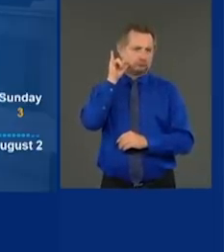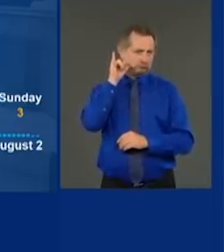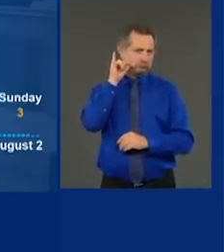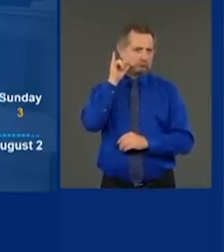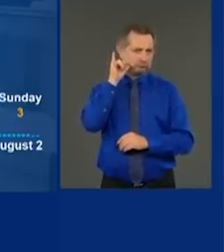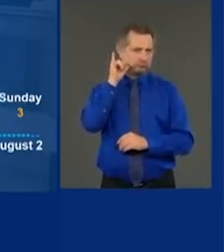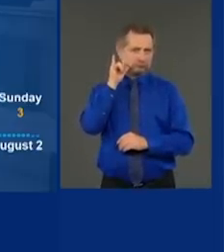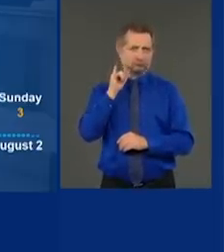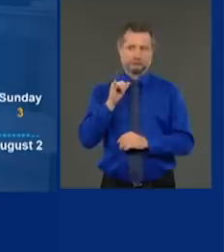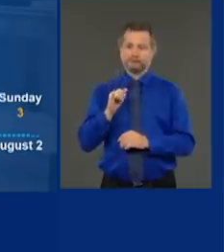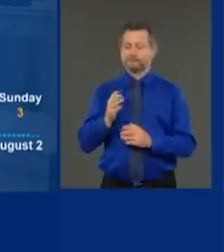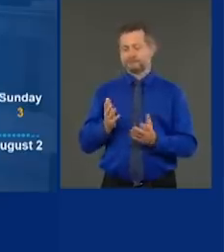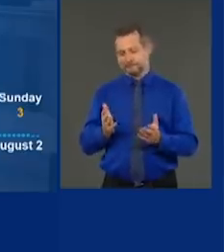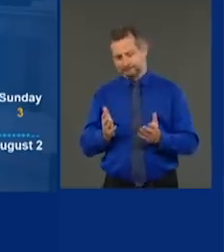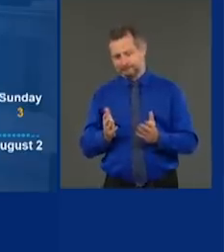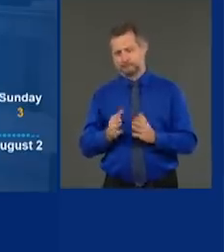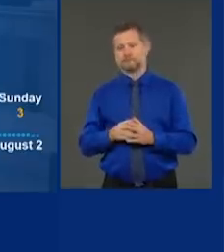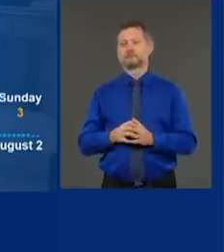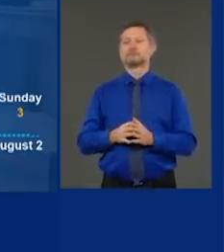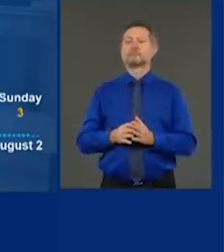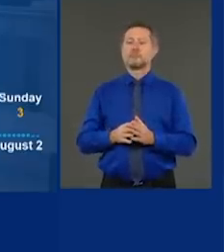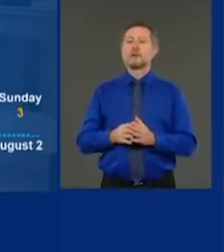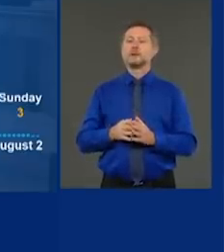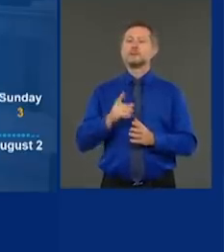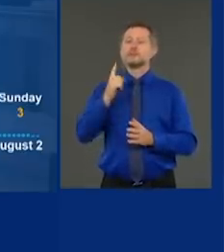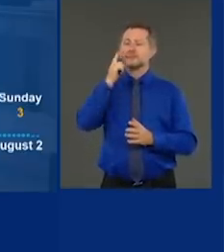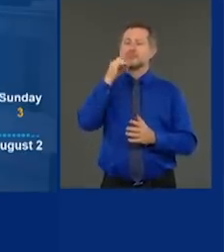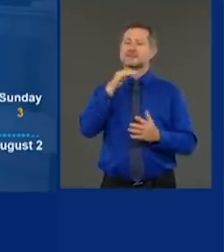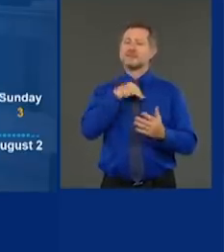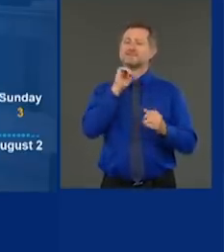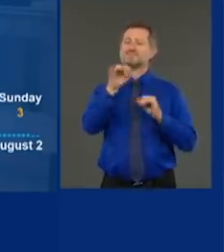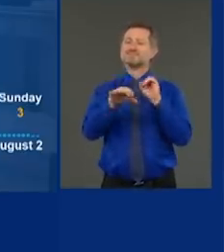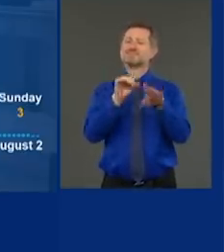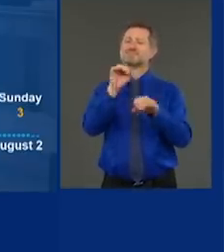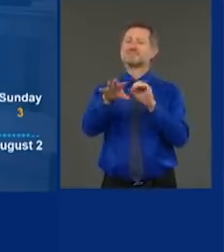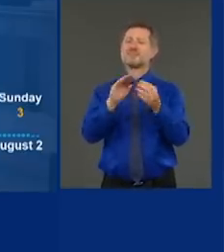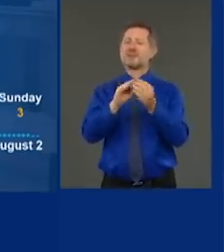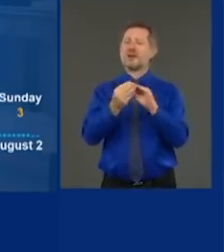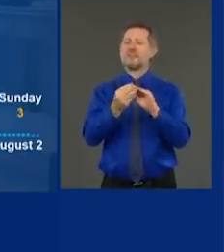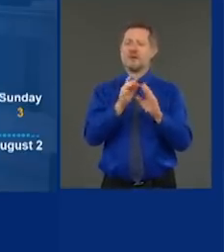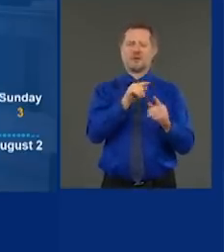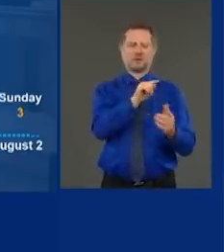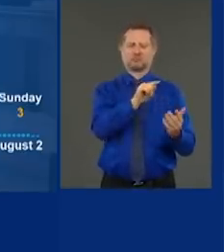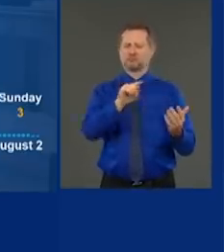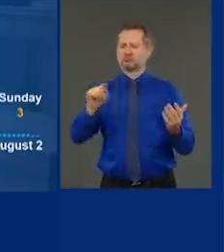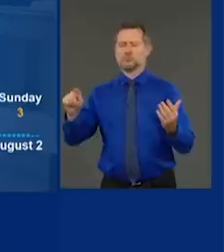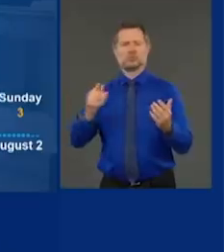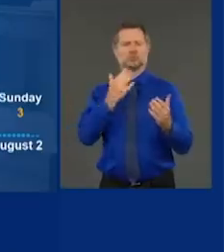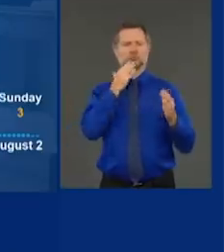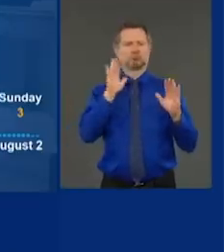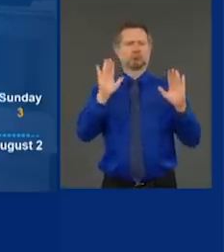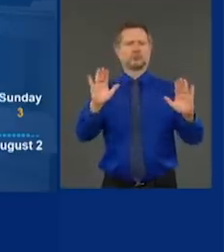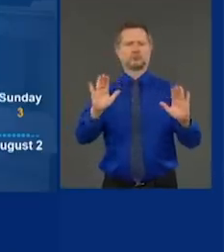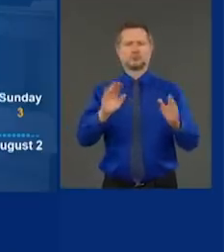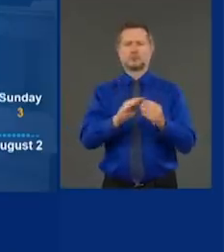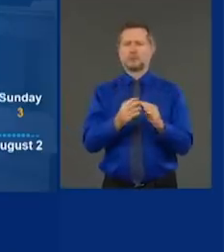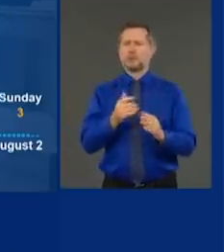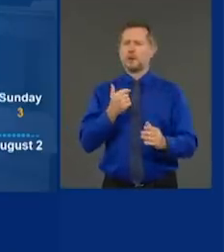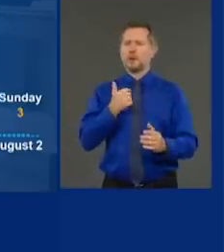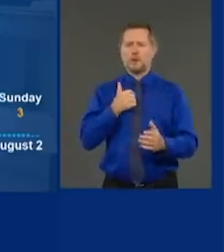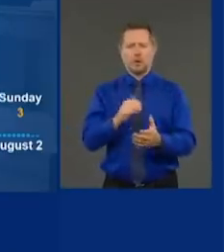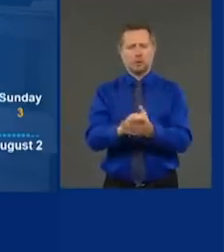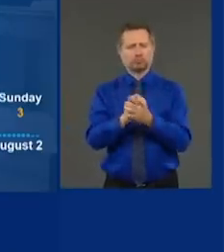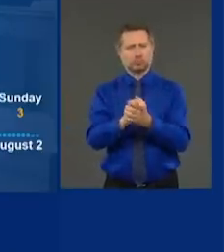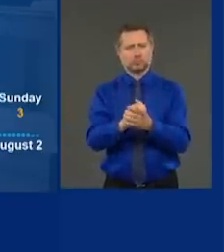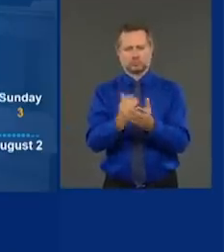So this is really all great, great news, and I congratulate New Yorkers because this